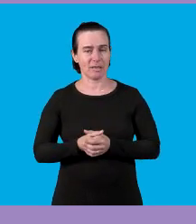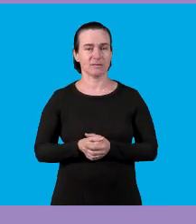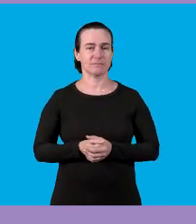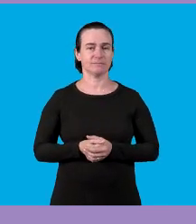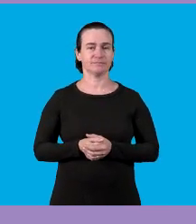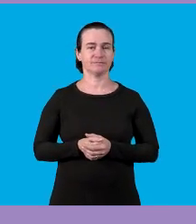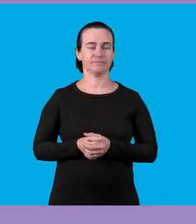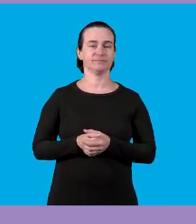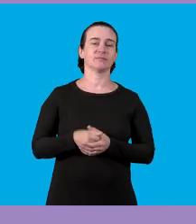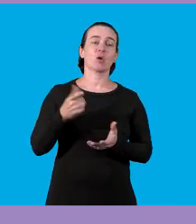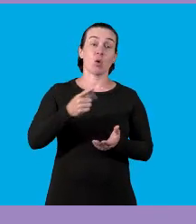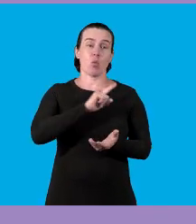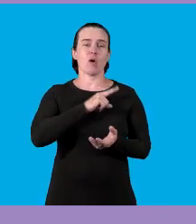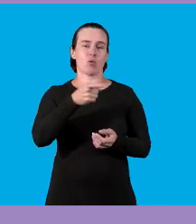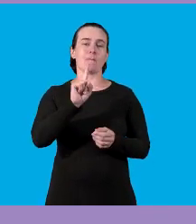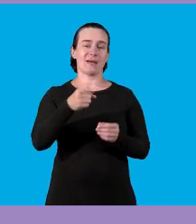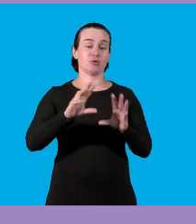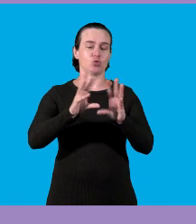Let's then prove